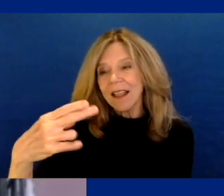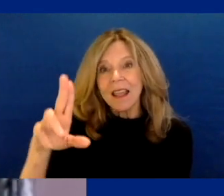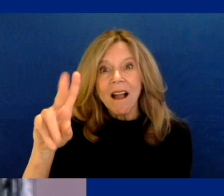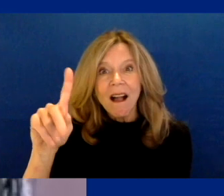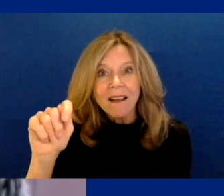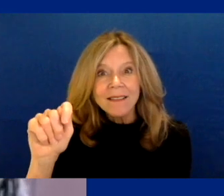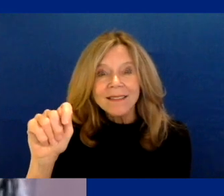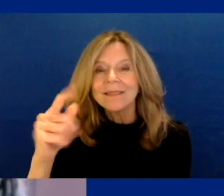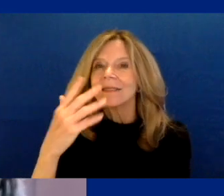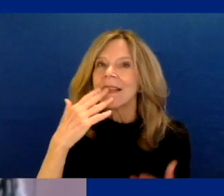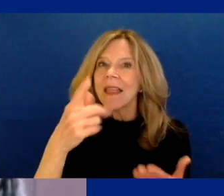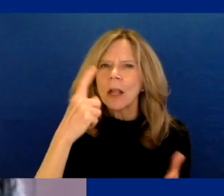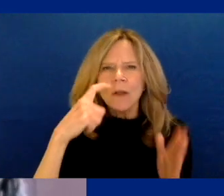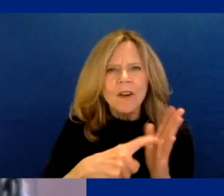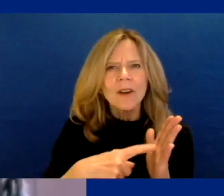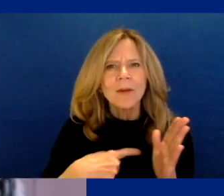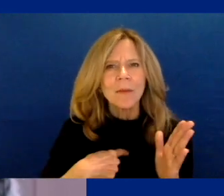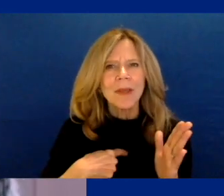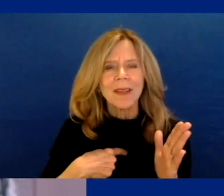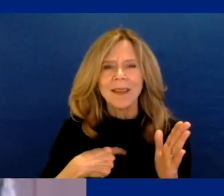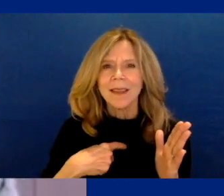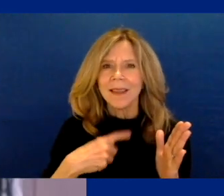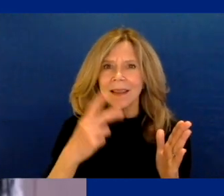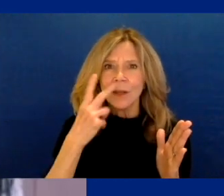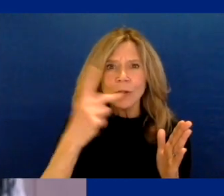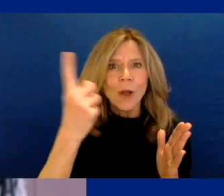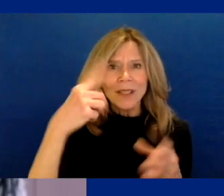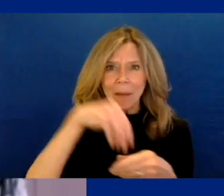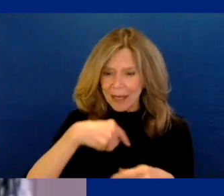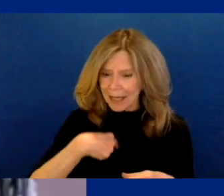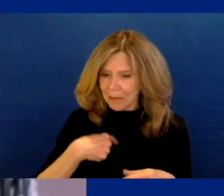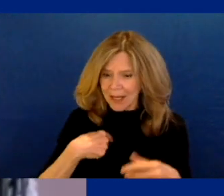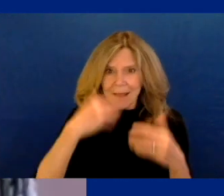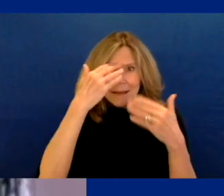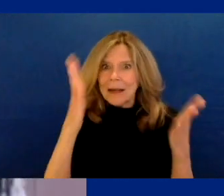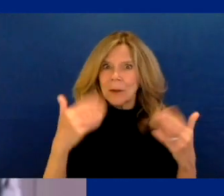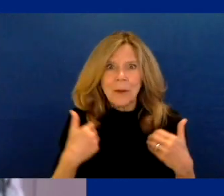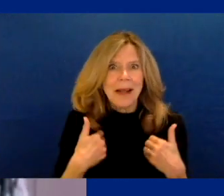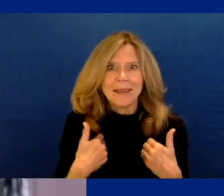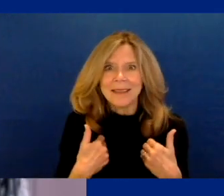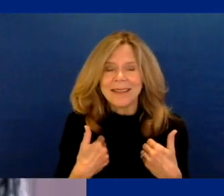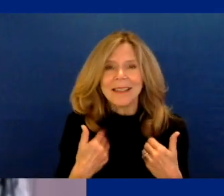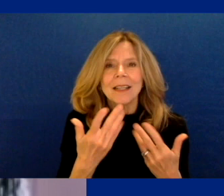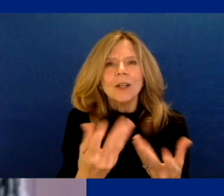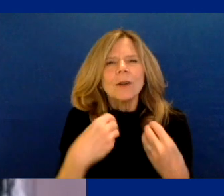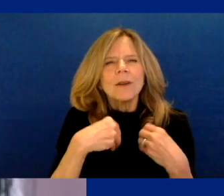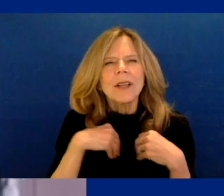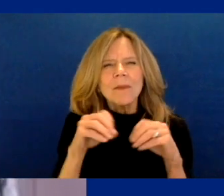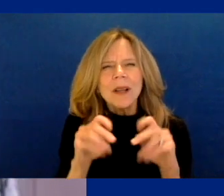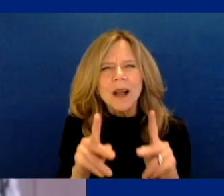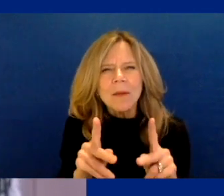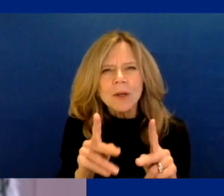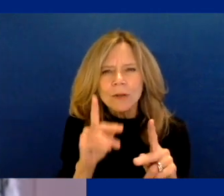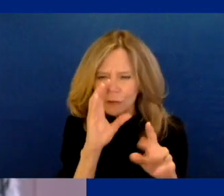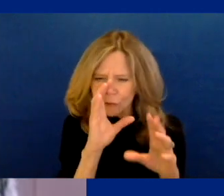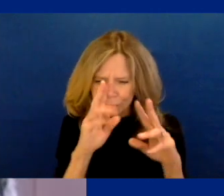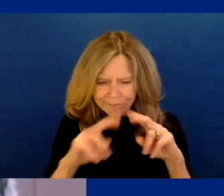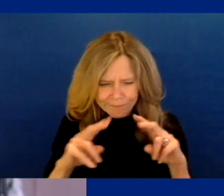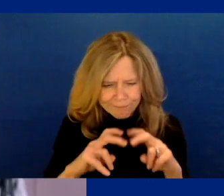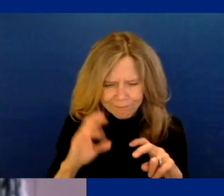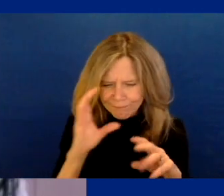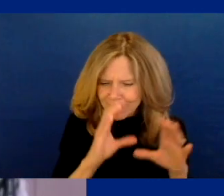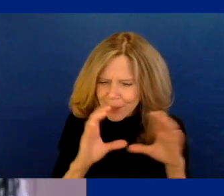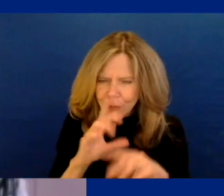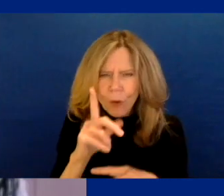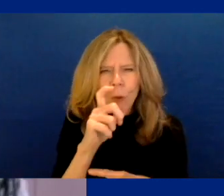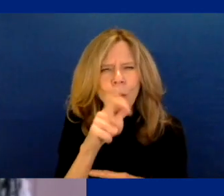that I didn't see in myself, and for giving me the opportunity to explore just what